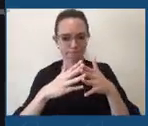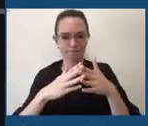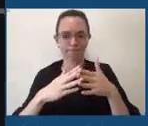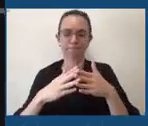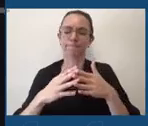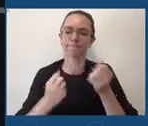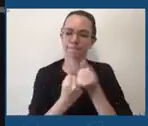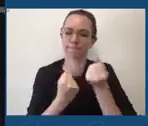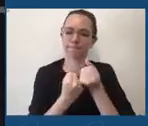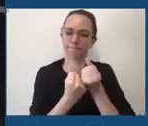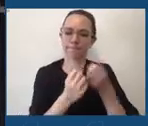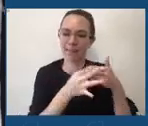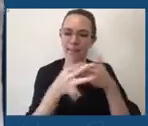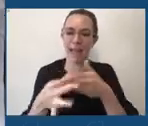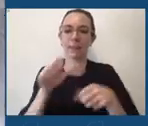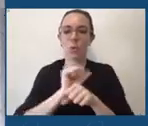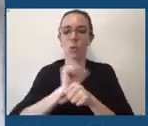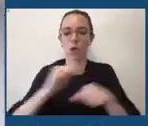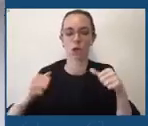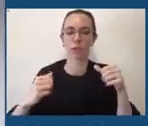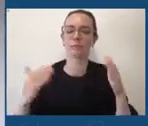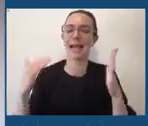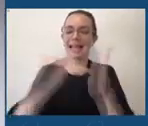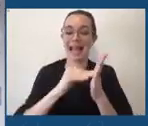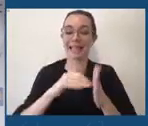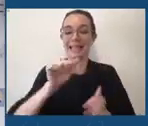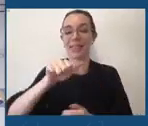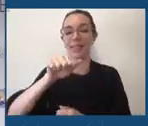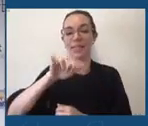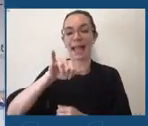epidemic in our community, it was not